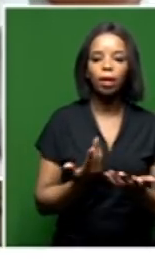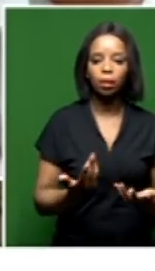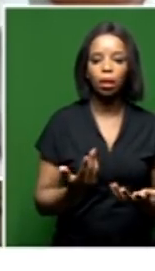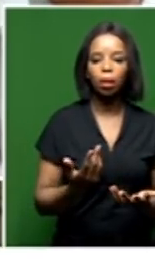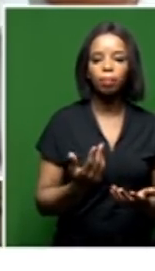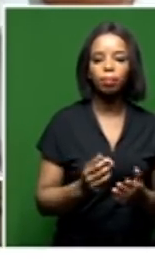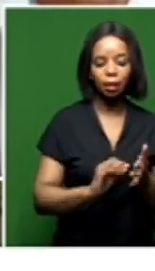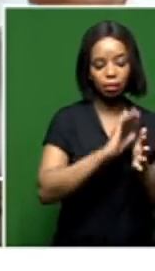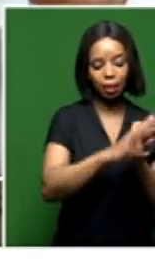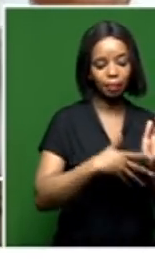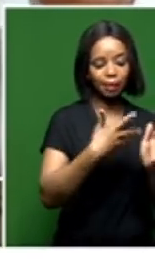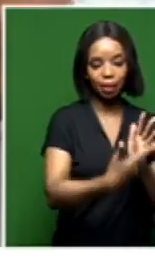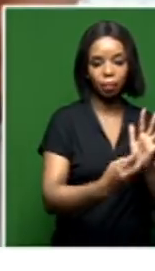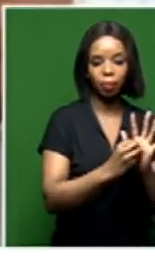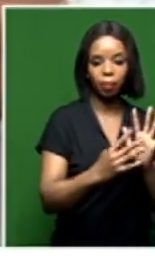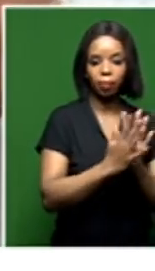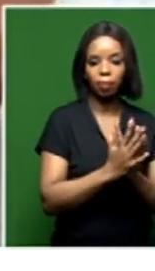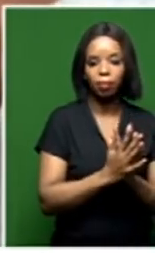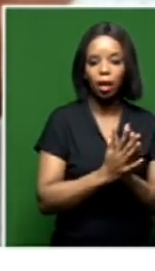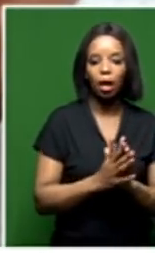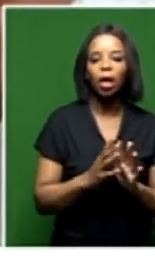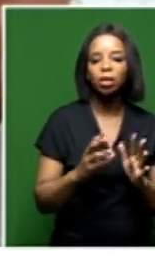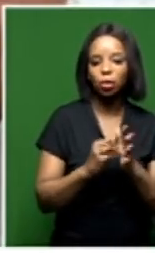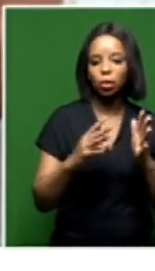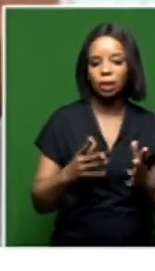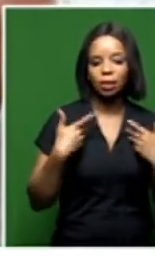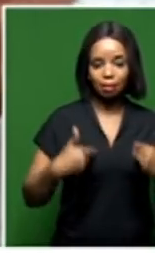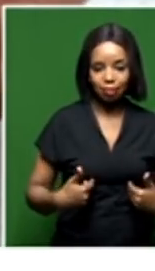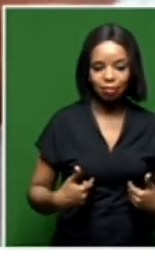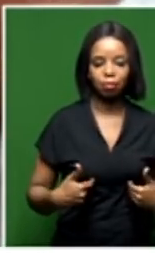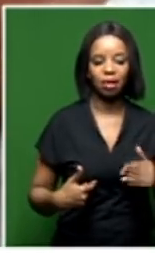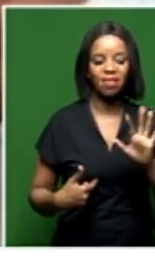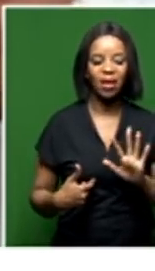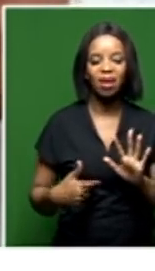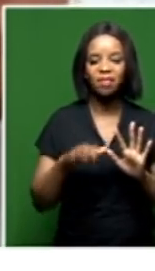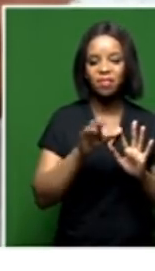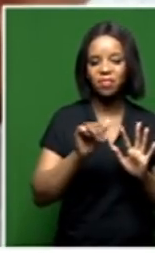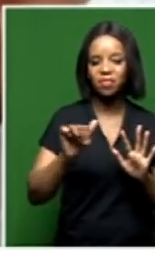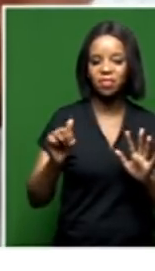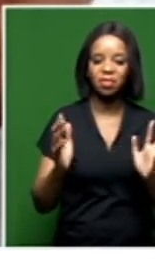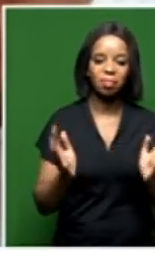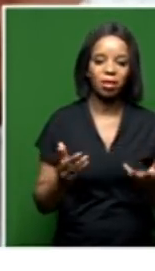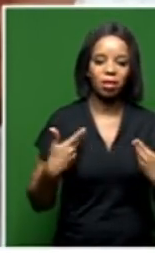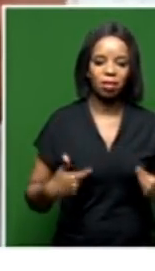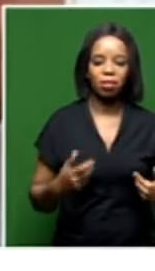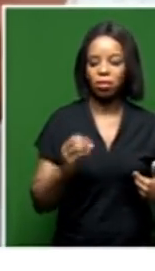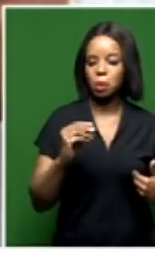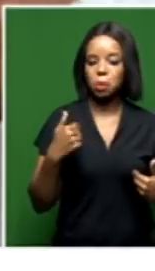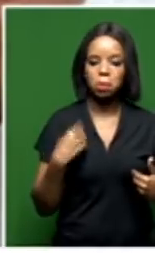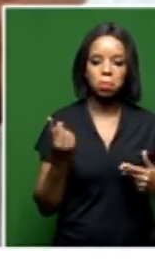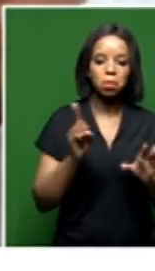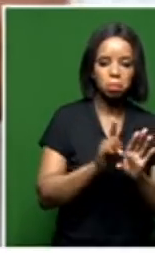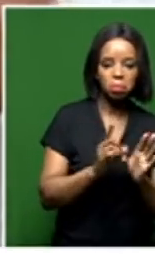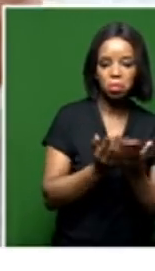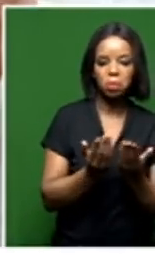into the timetable. So I had 5 that I had to do in school time, but I couldn't. And then there was one which